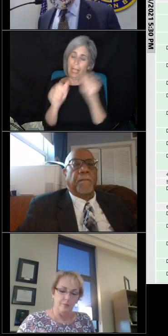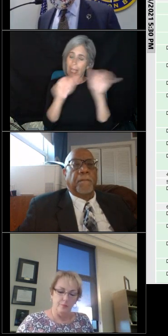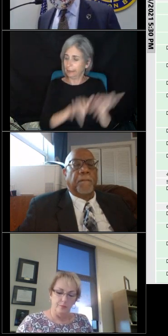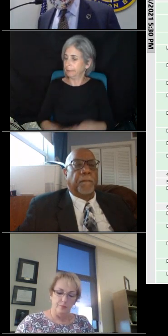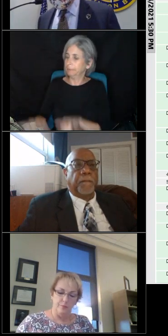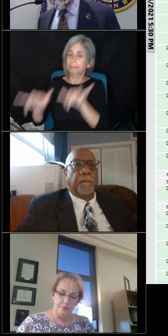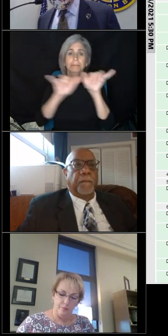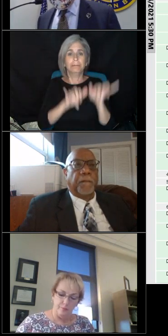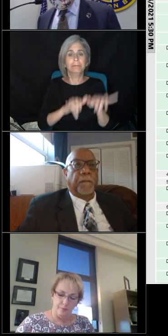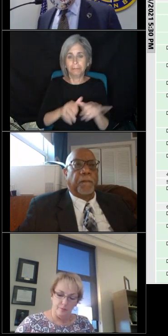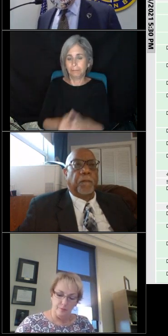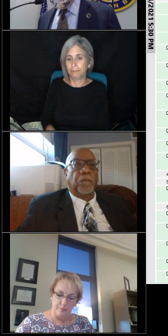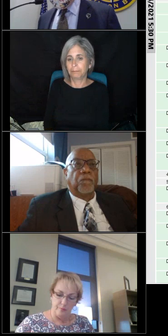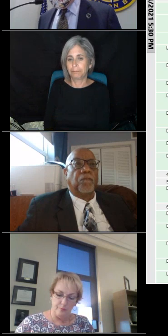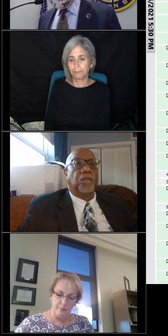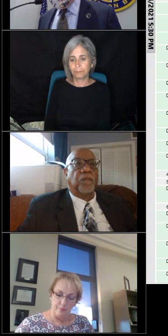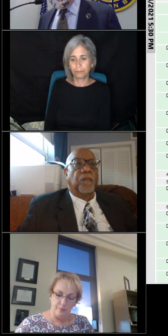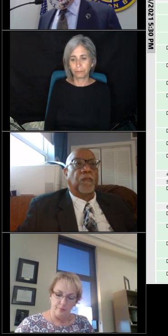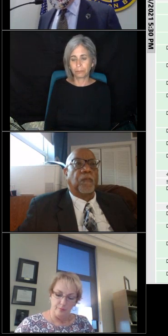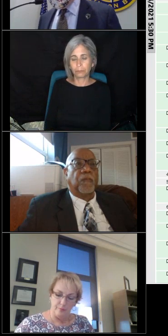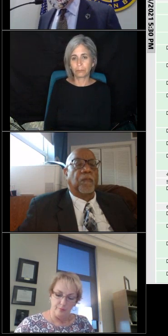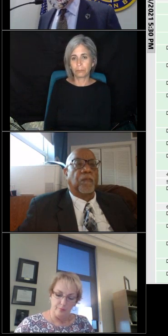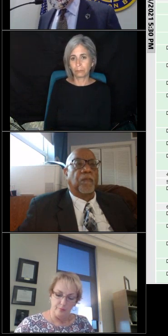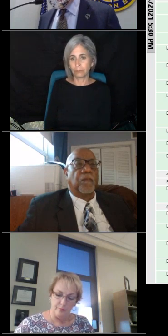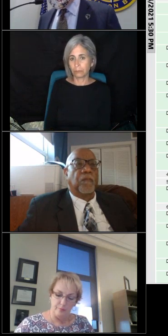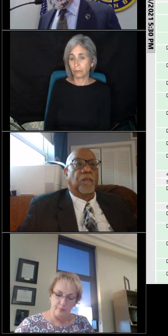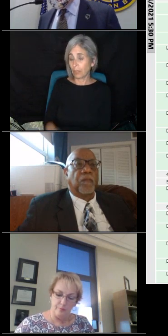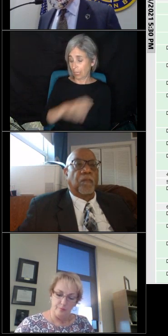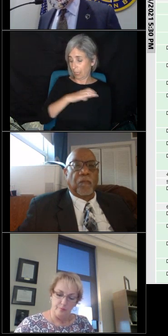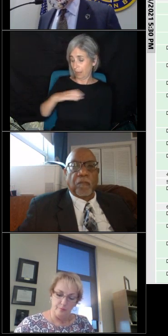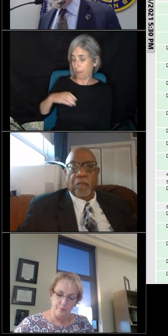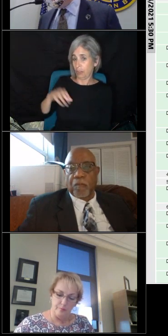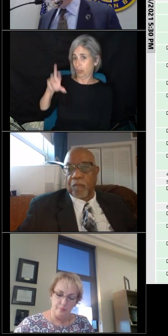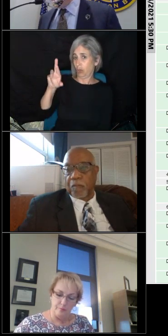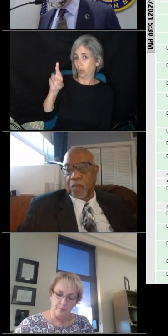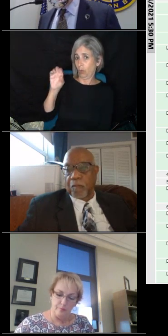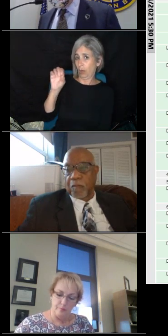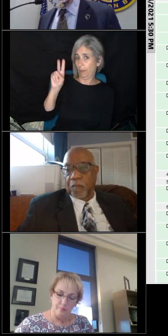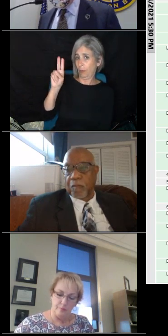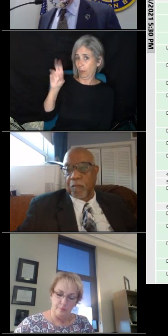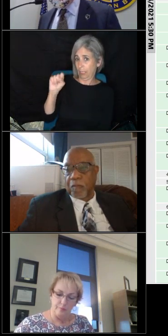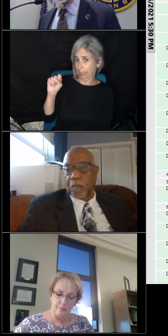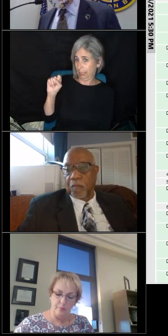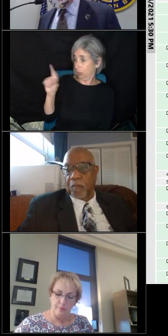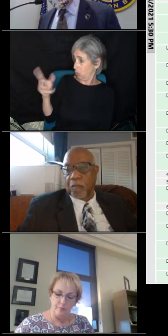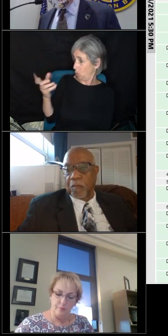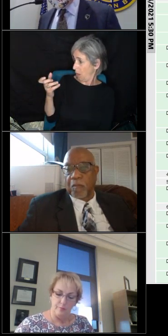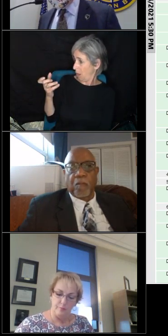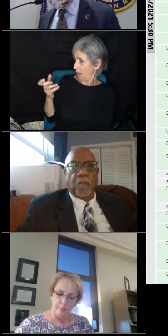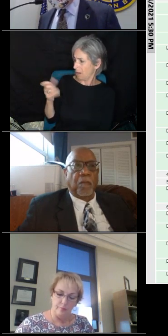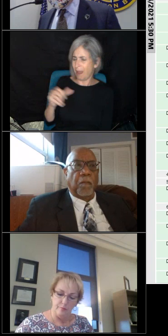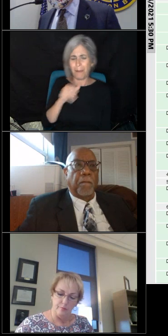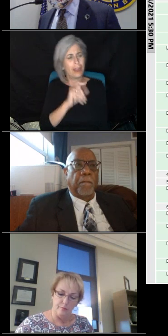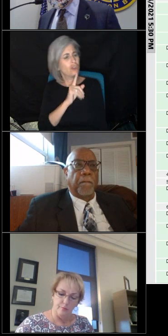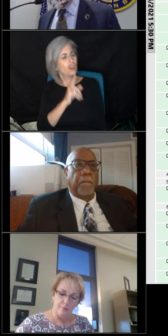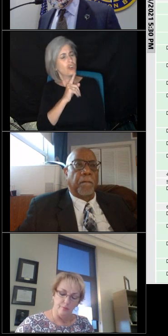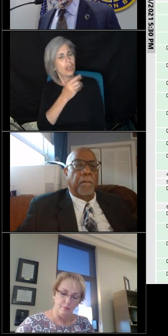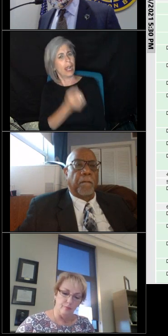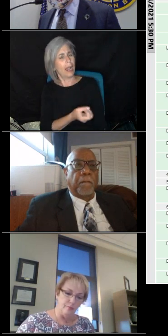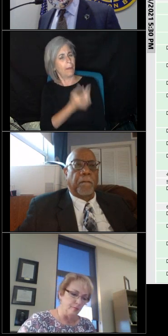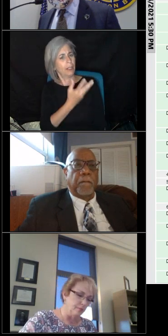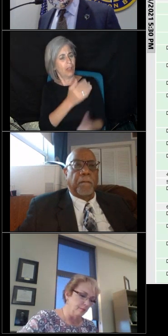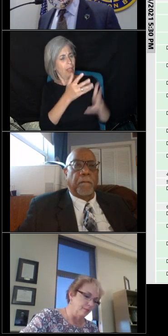passes unanimously. And then Commissioner Romulus, you have a Yes, I'm question? not sure what the exact amount that I have